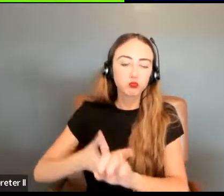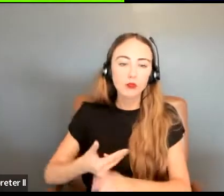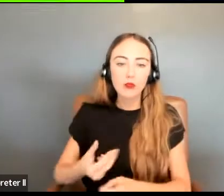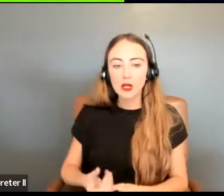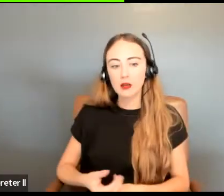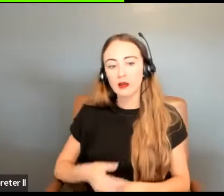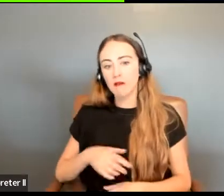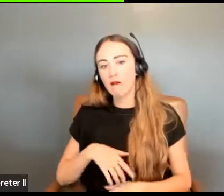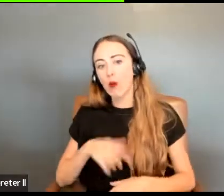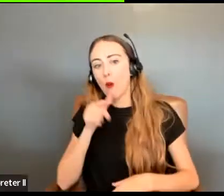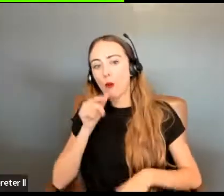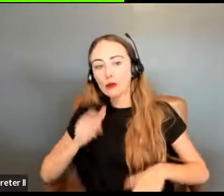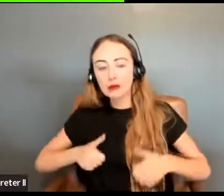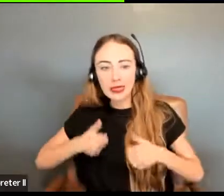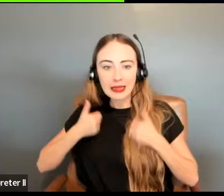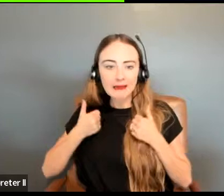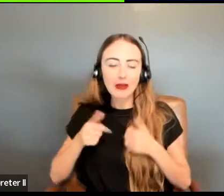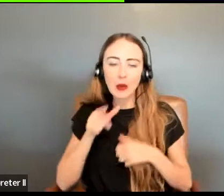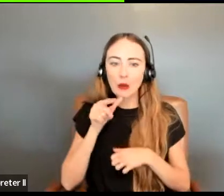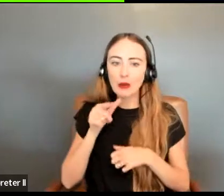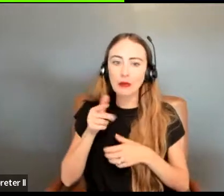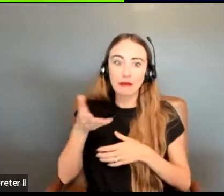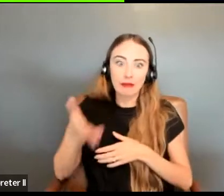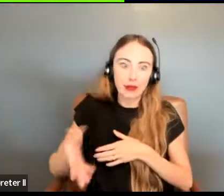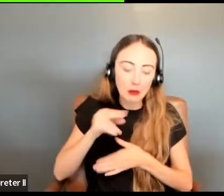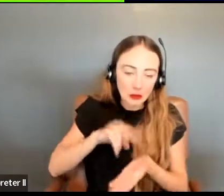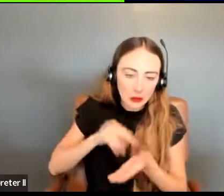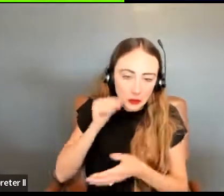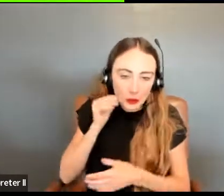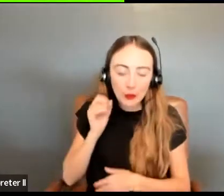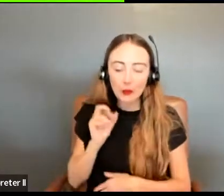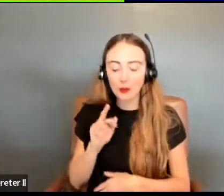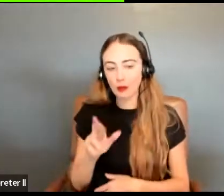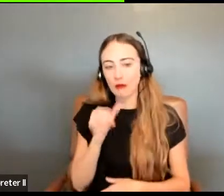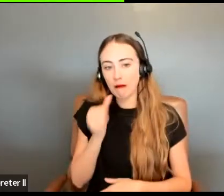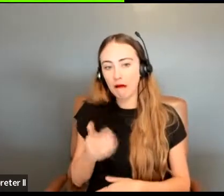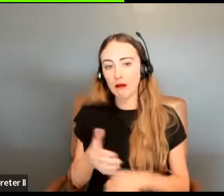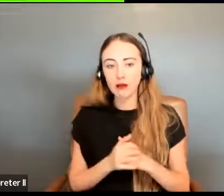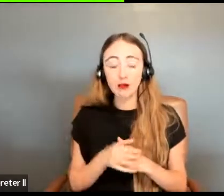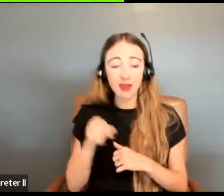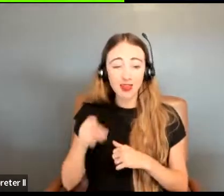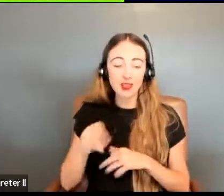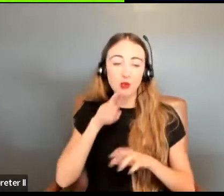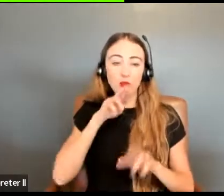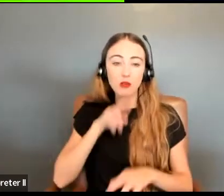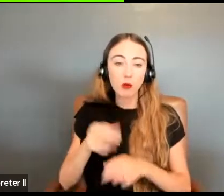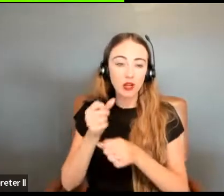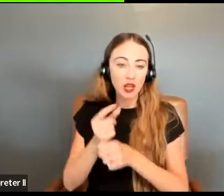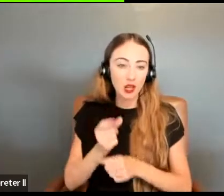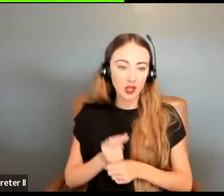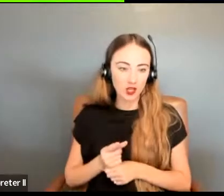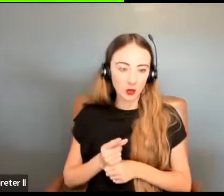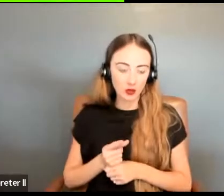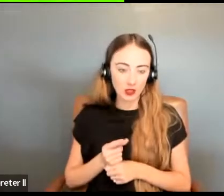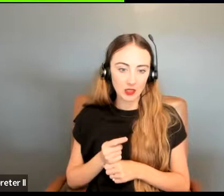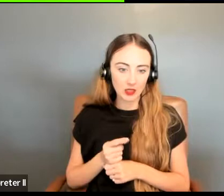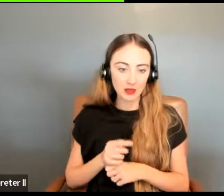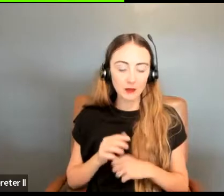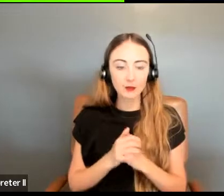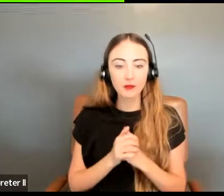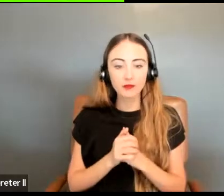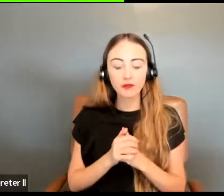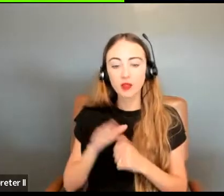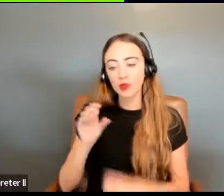occupancy and vacancy rates. And this data will be reported annually in the agency's performance